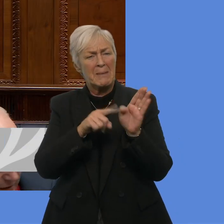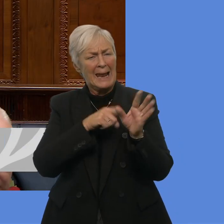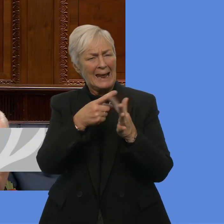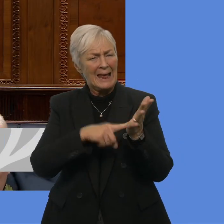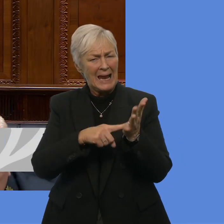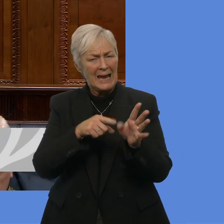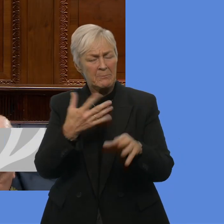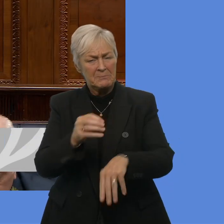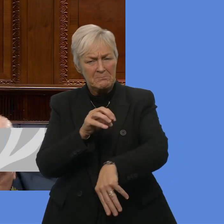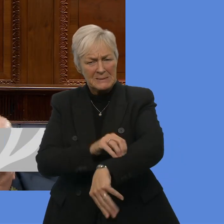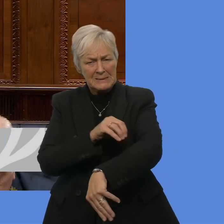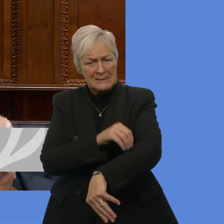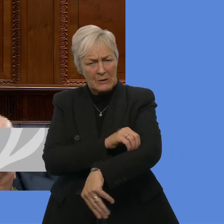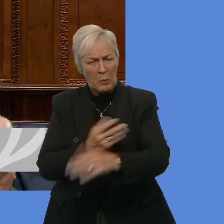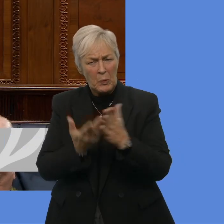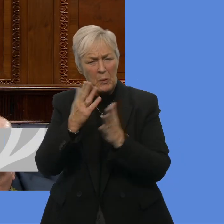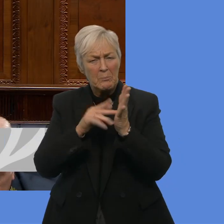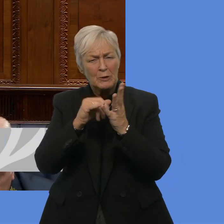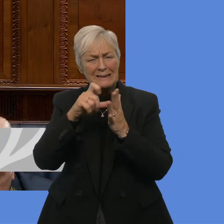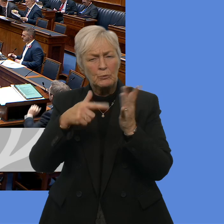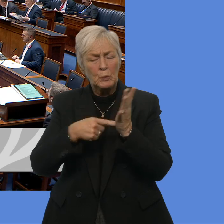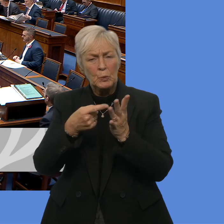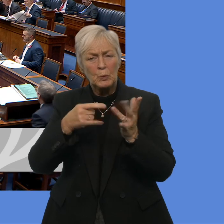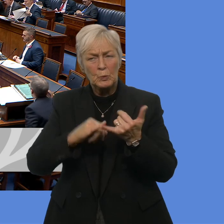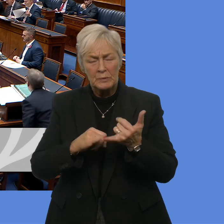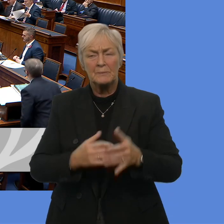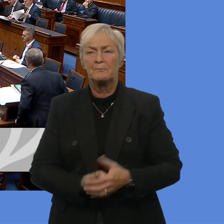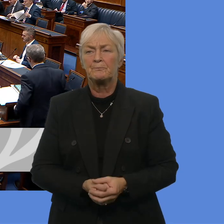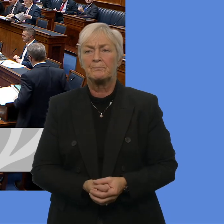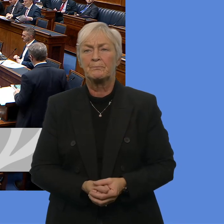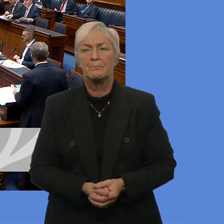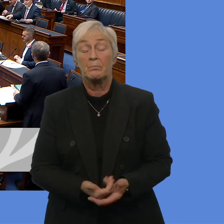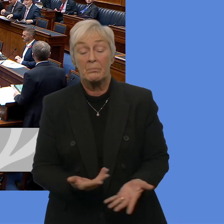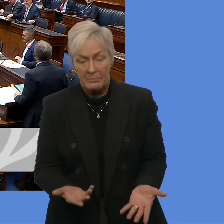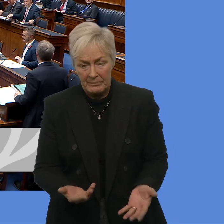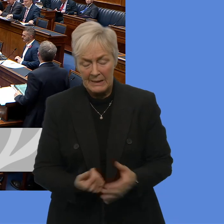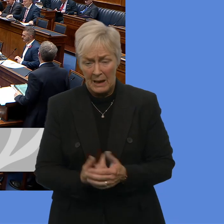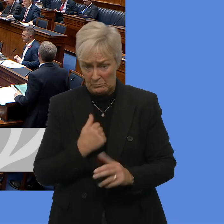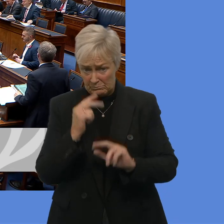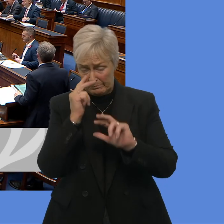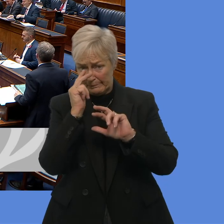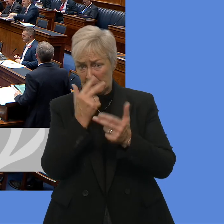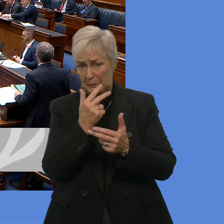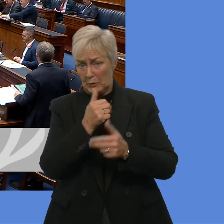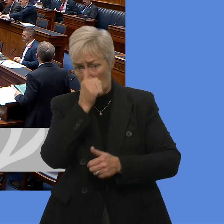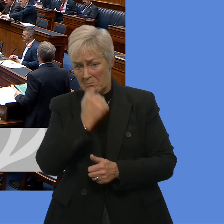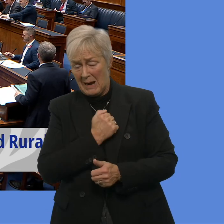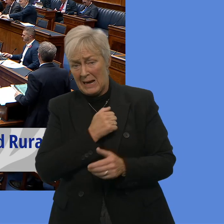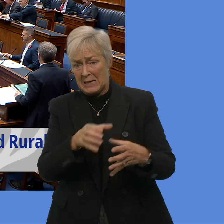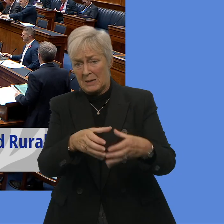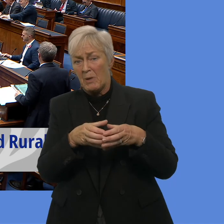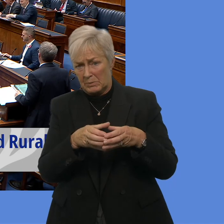by what has been described as mosquito bites? Minister. I am concerned around this. I know that my department has